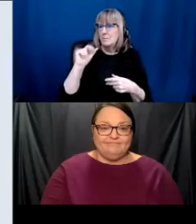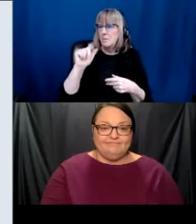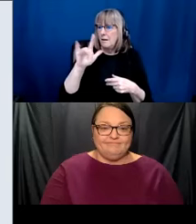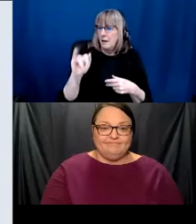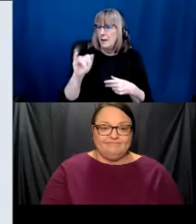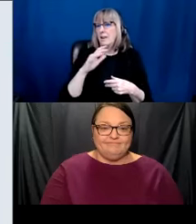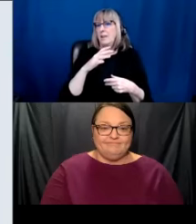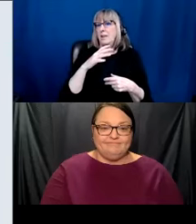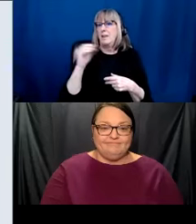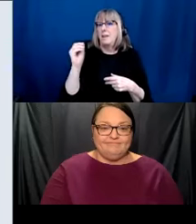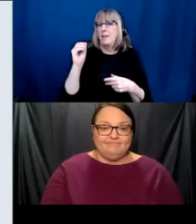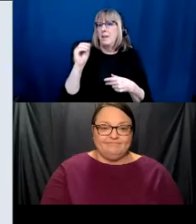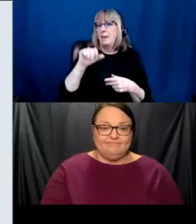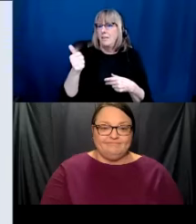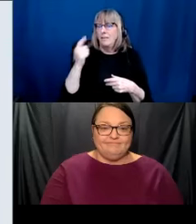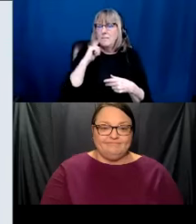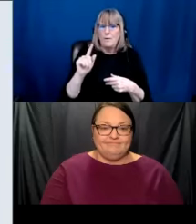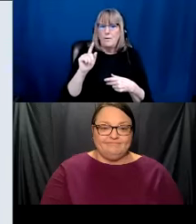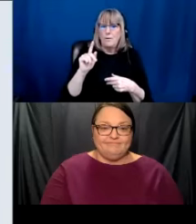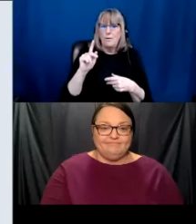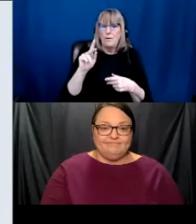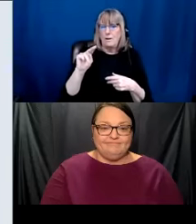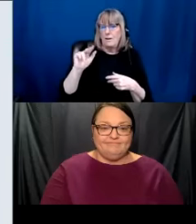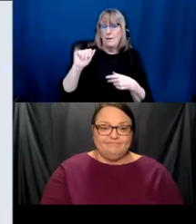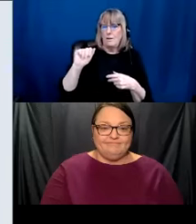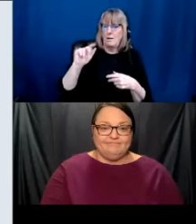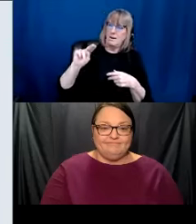Tenemos a Susana presentando.